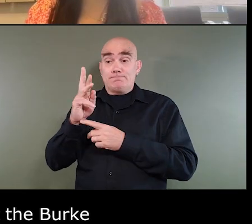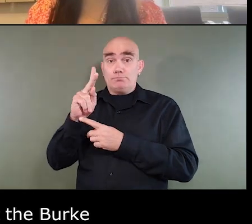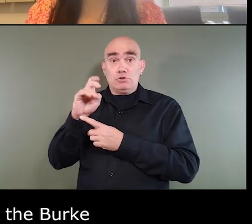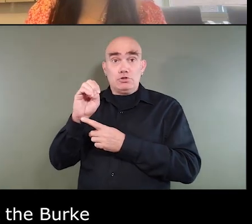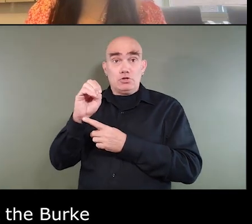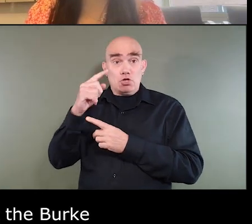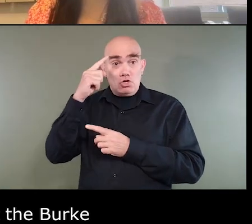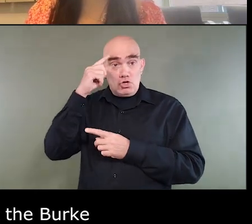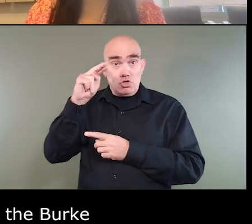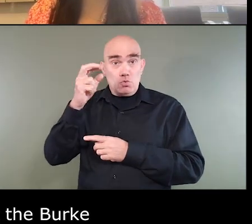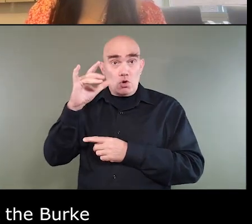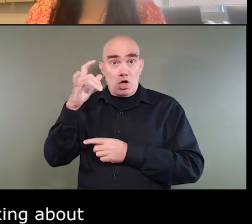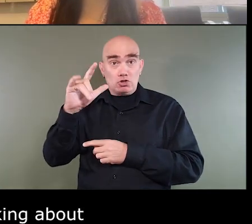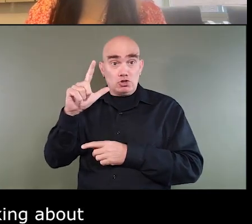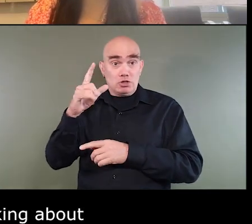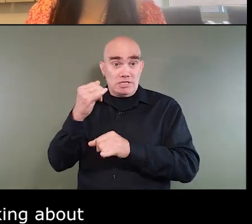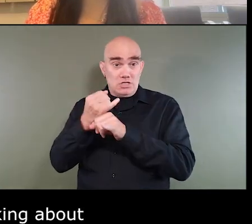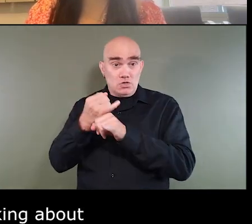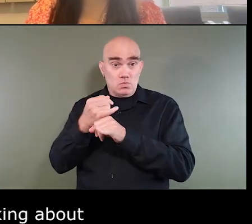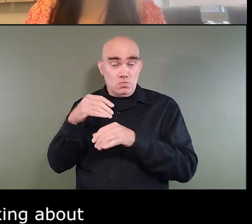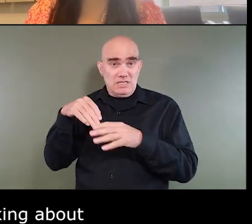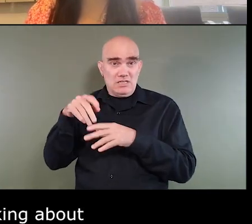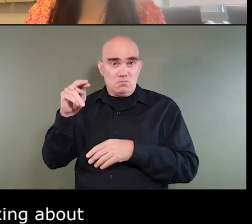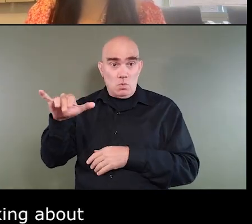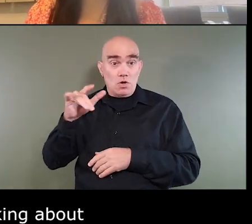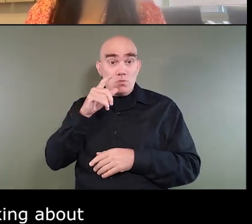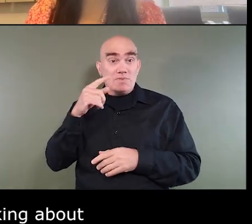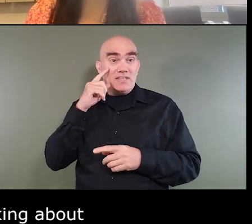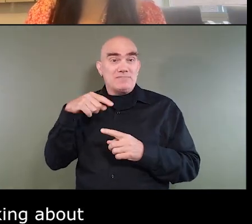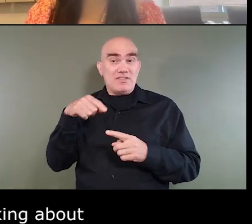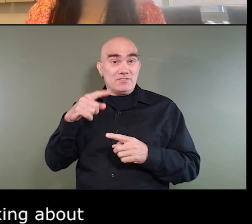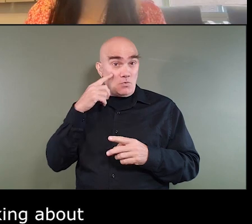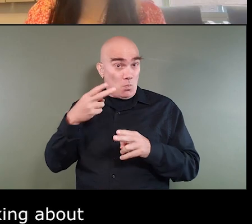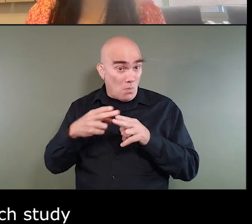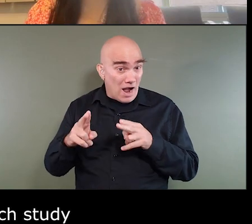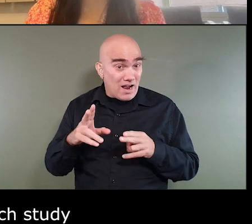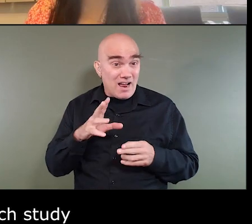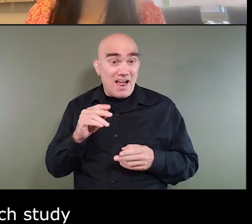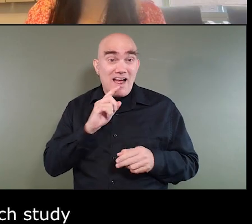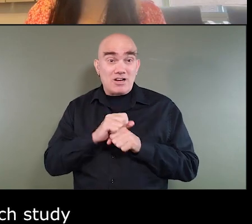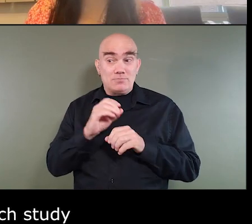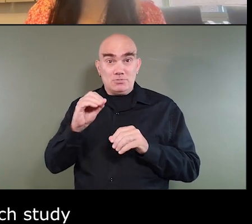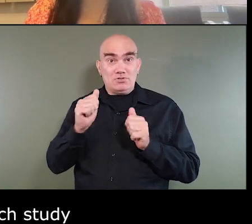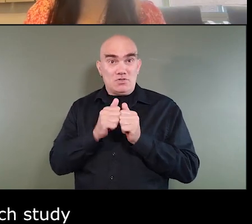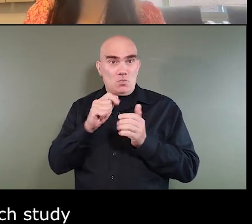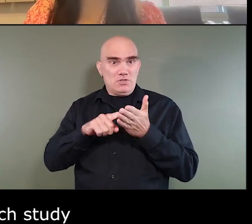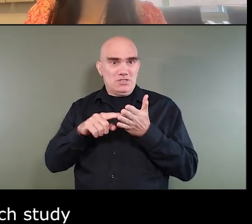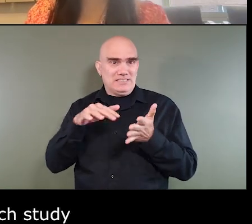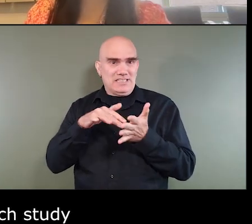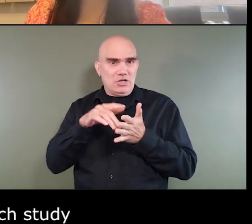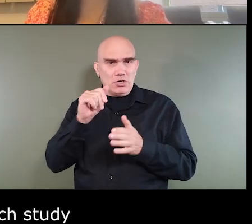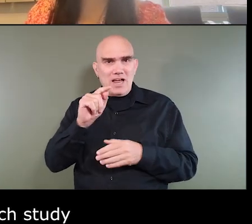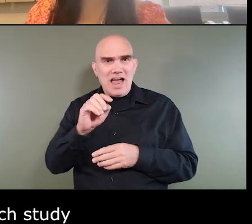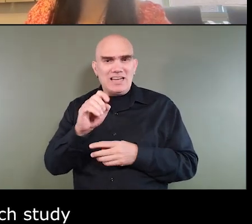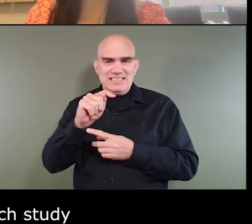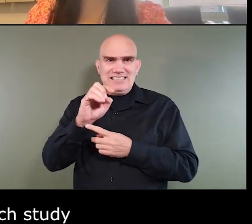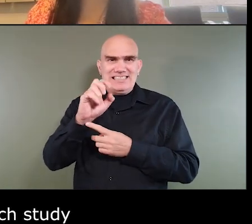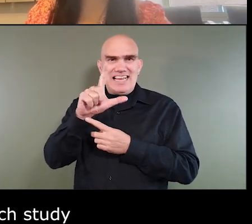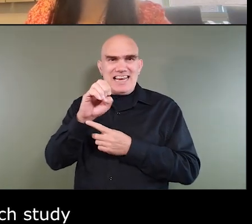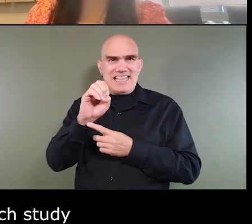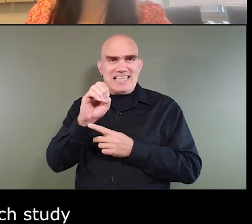the Burke Neurologic Institute in New York who've been thinking about this for a while and actually put together a research study looking